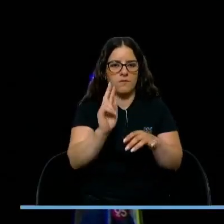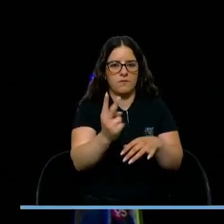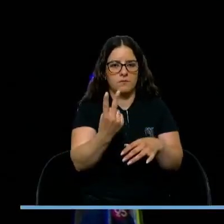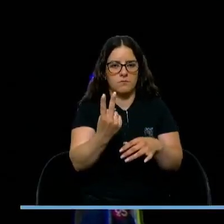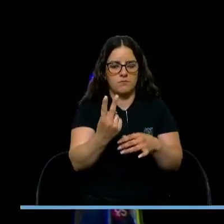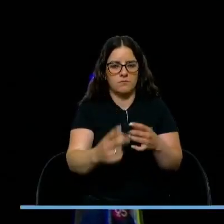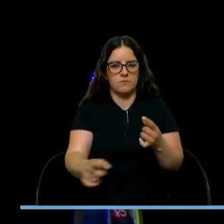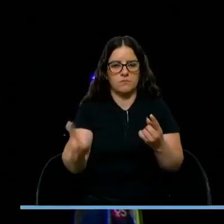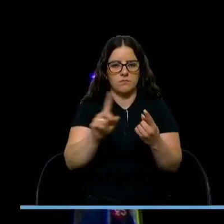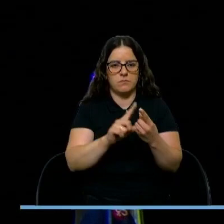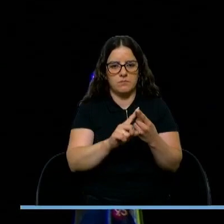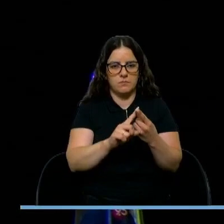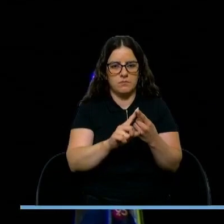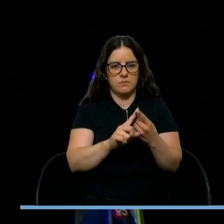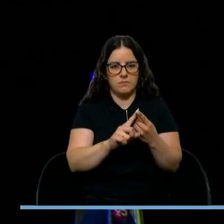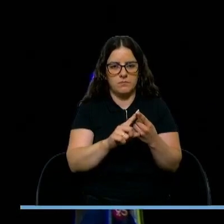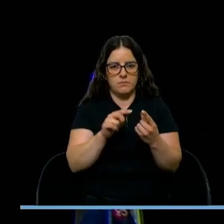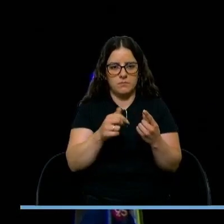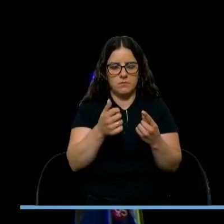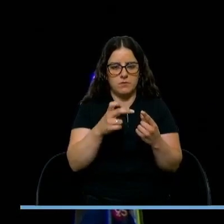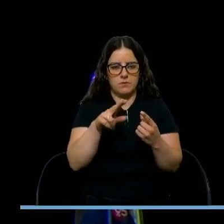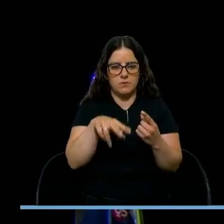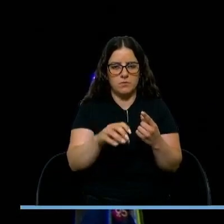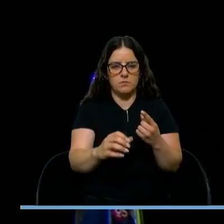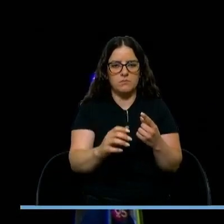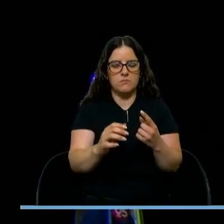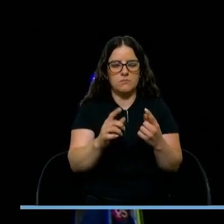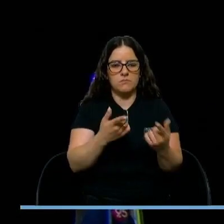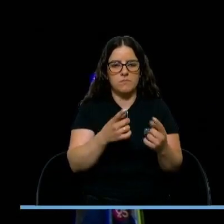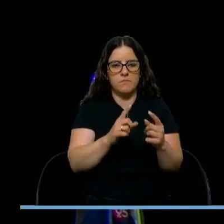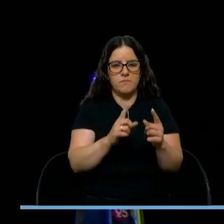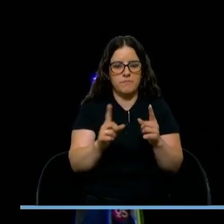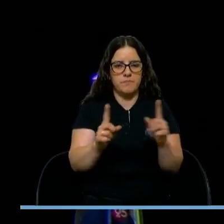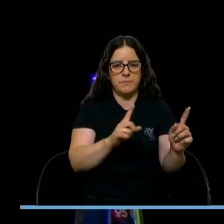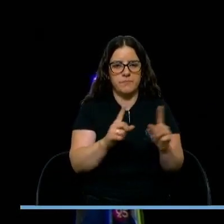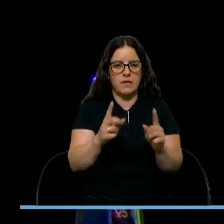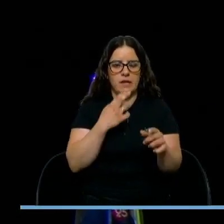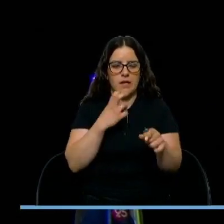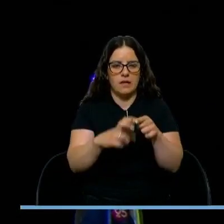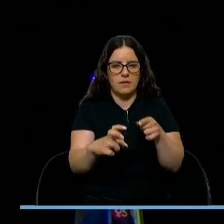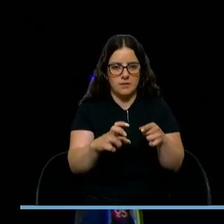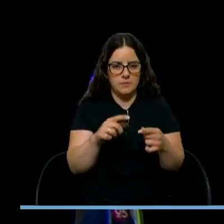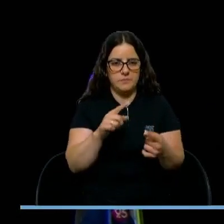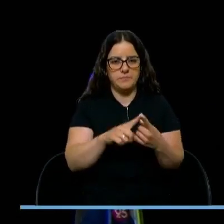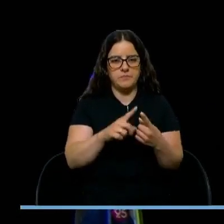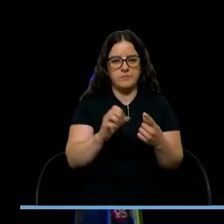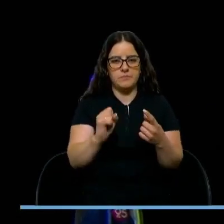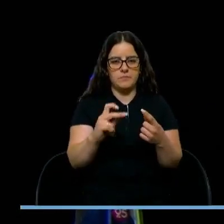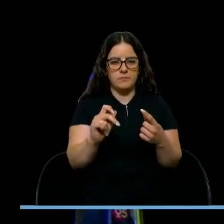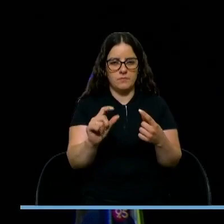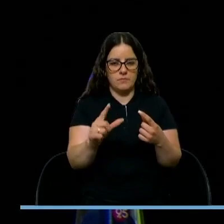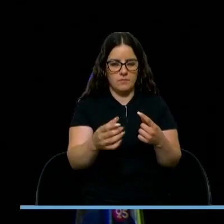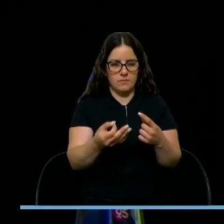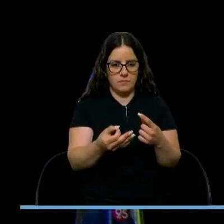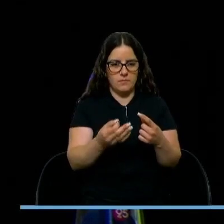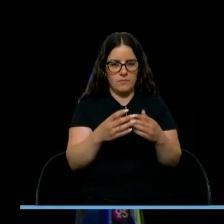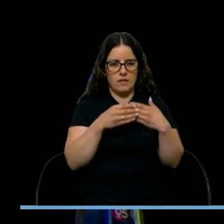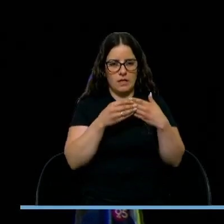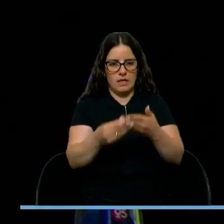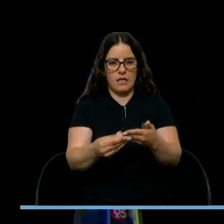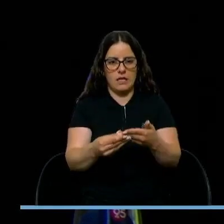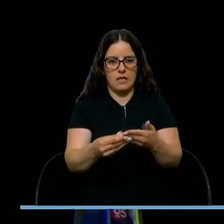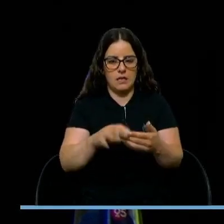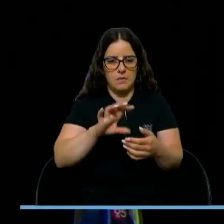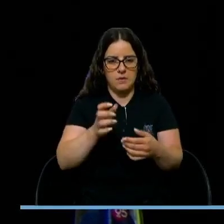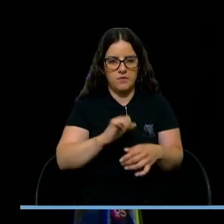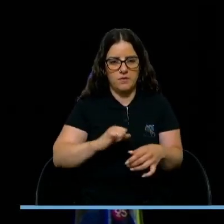two value chains. Electric mobility that Bruno mentioned. Galp is a leader